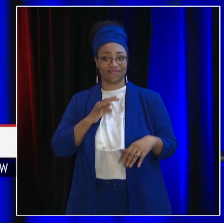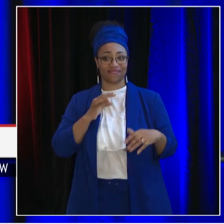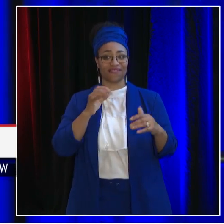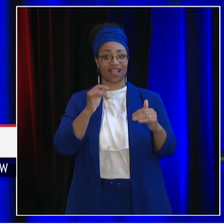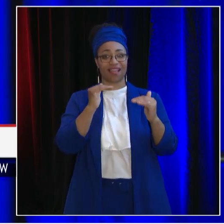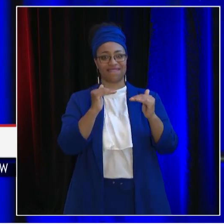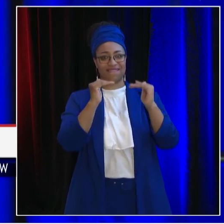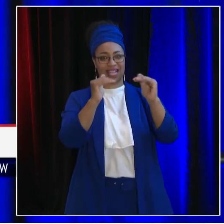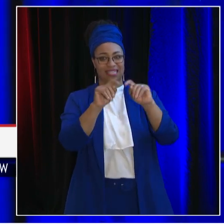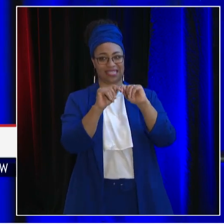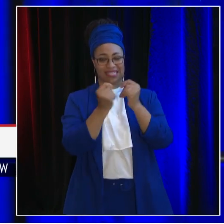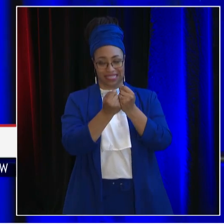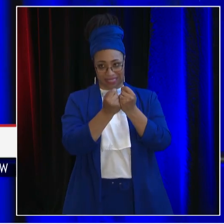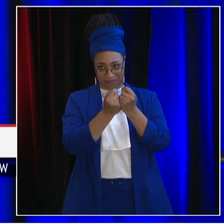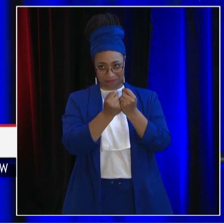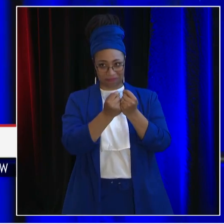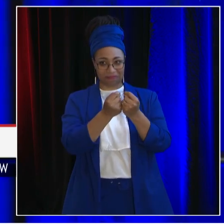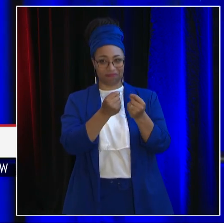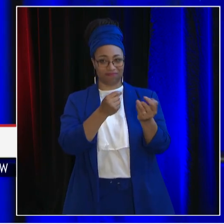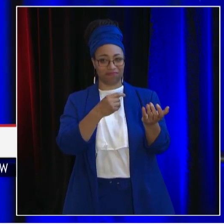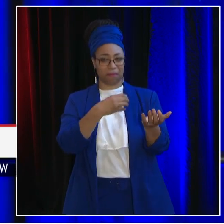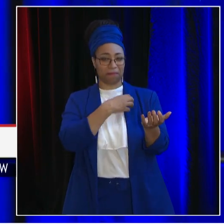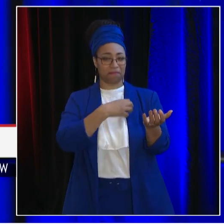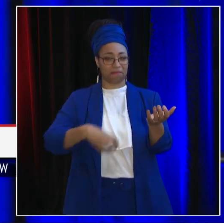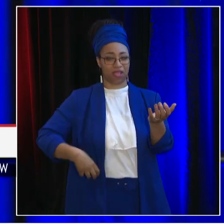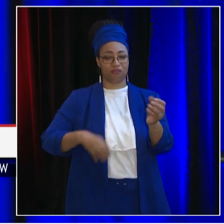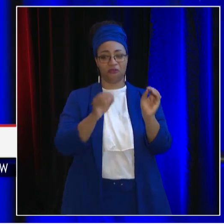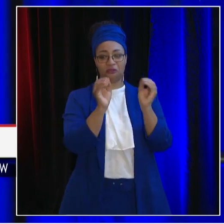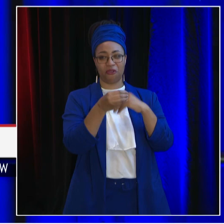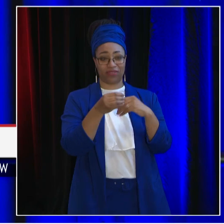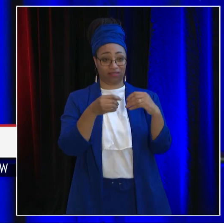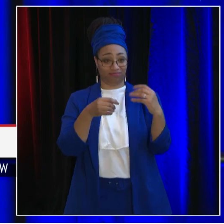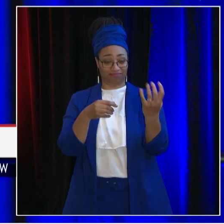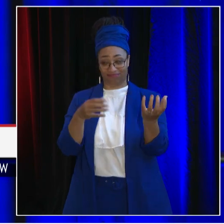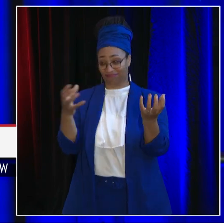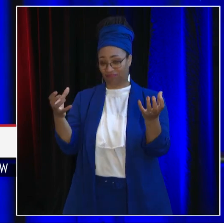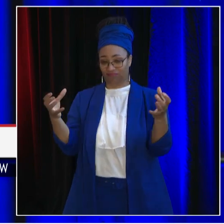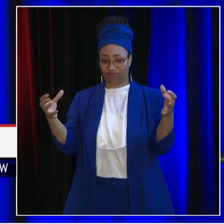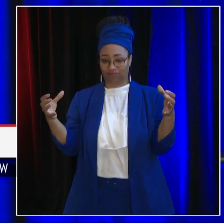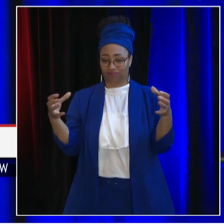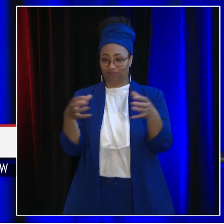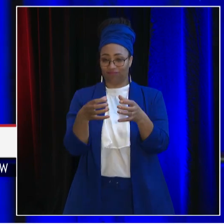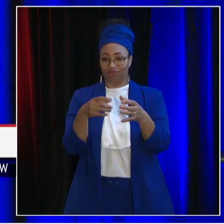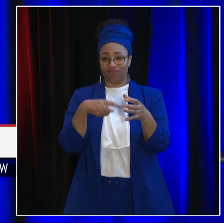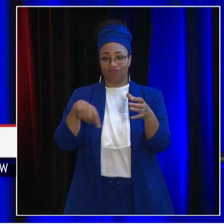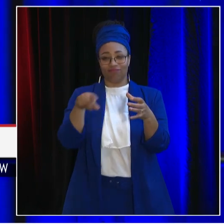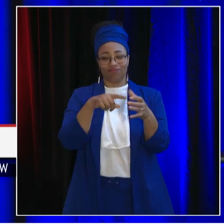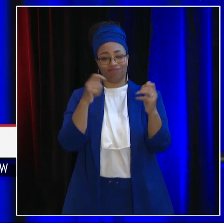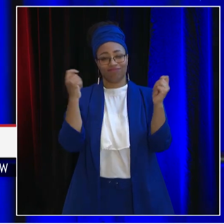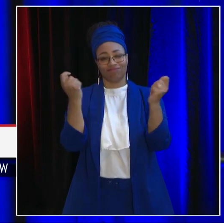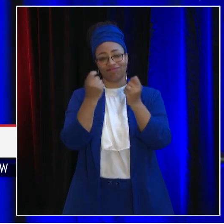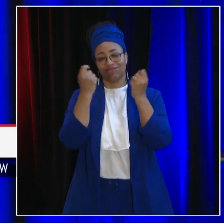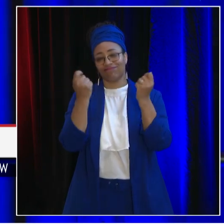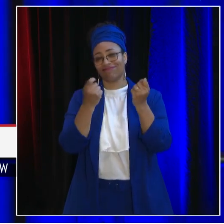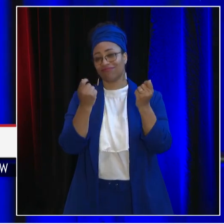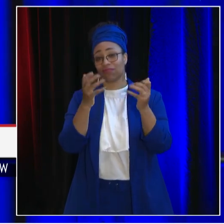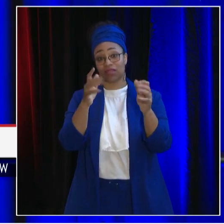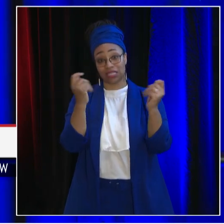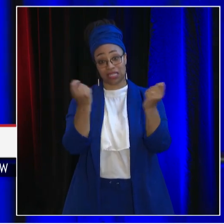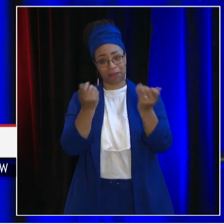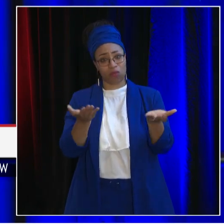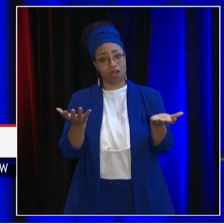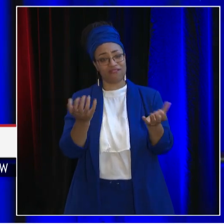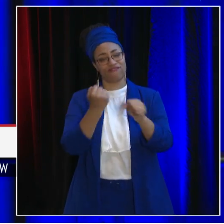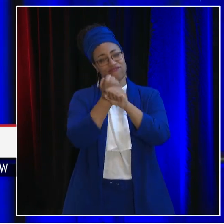office. So today, we are here to celebrate freedom. Freedom is the bedrock of what